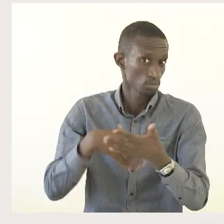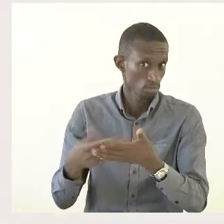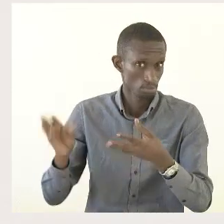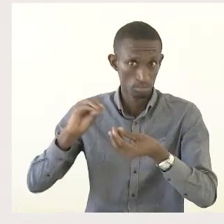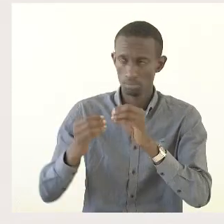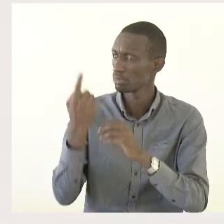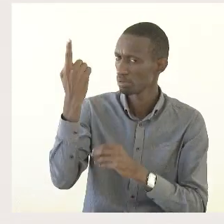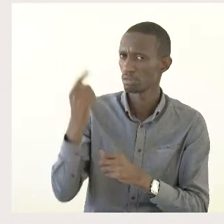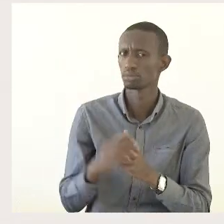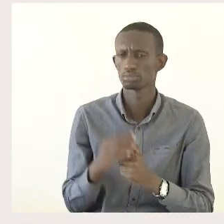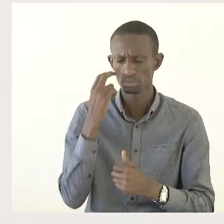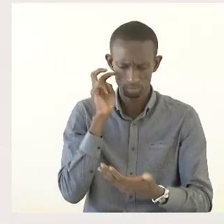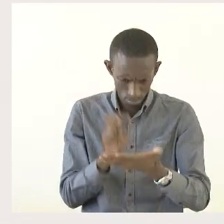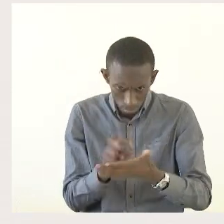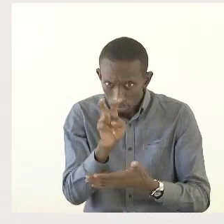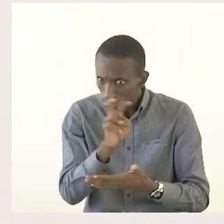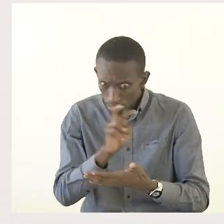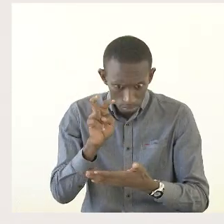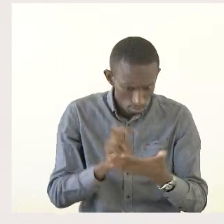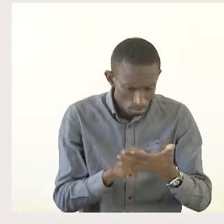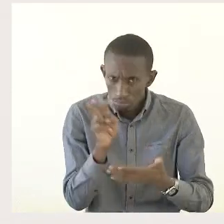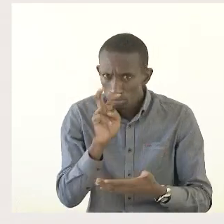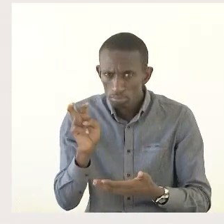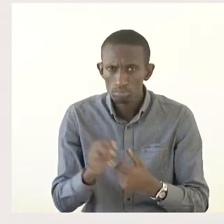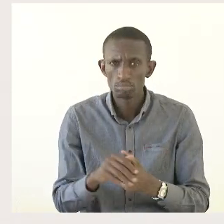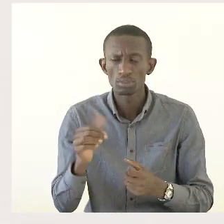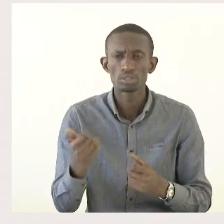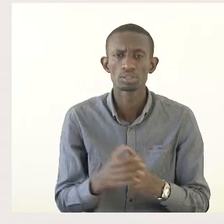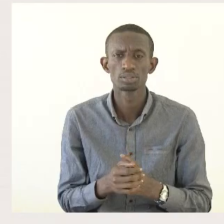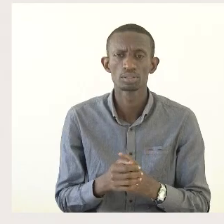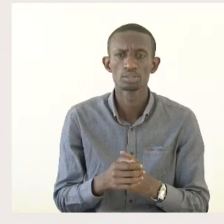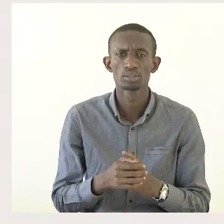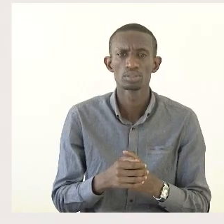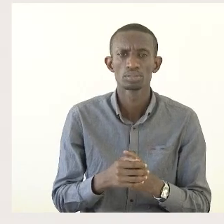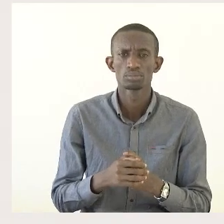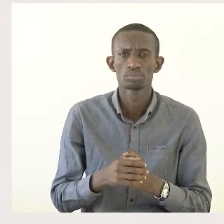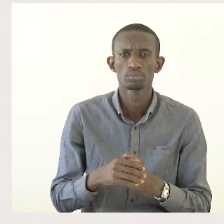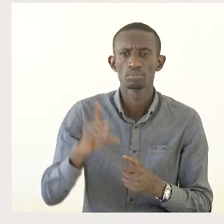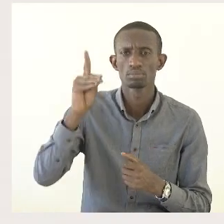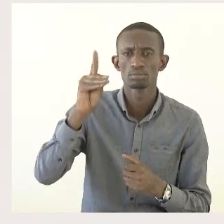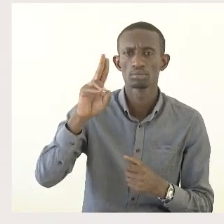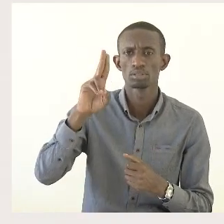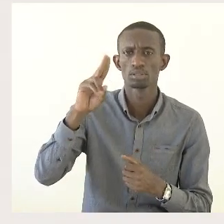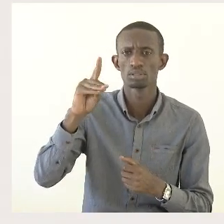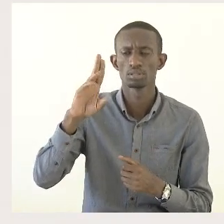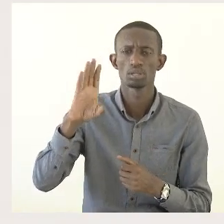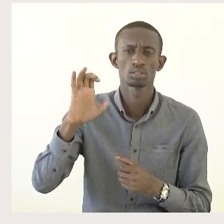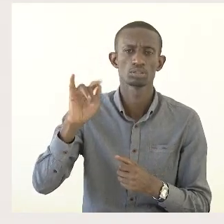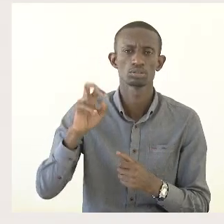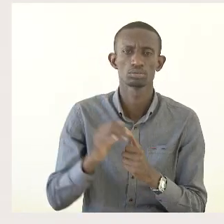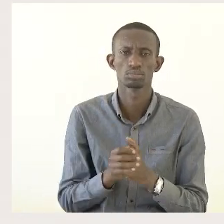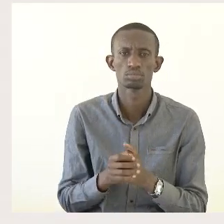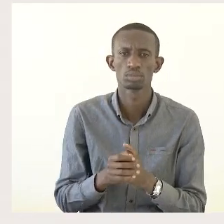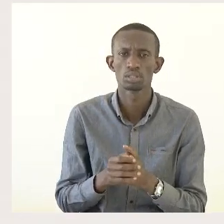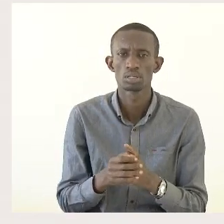procedures. We have observation, and we have the deduction. You get 2 centimeters tube of the food sample in the test